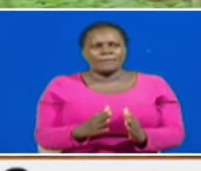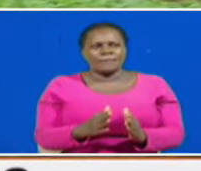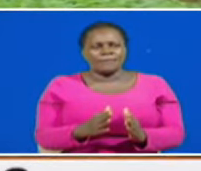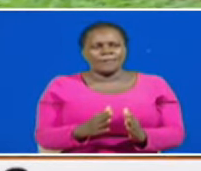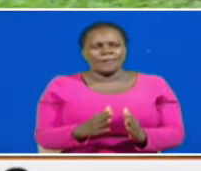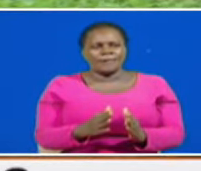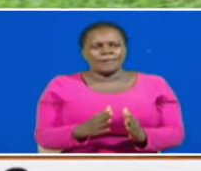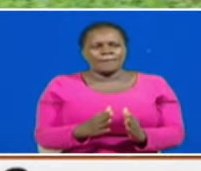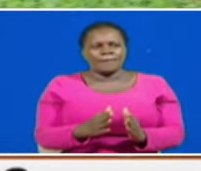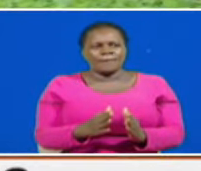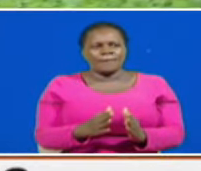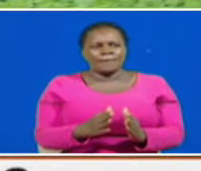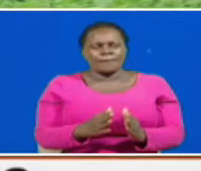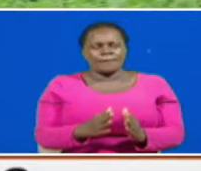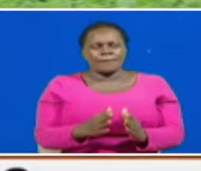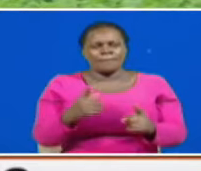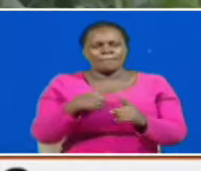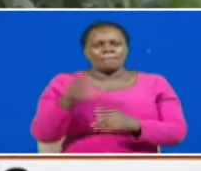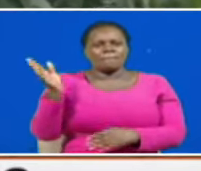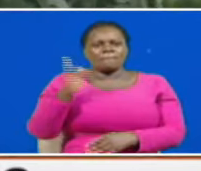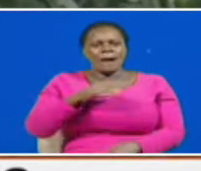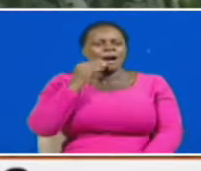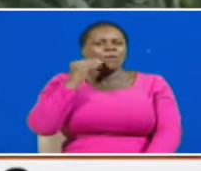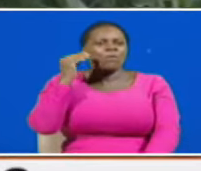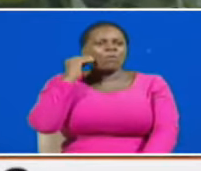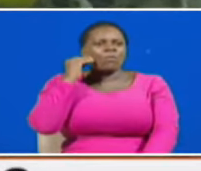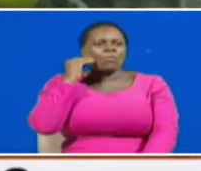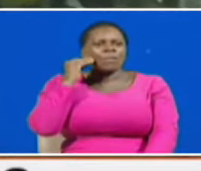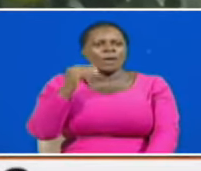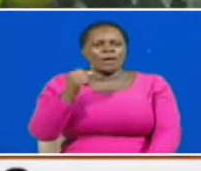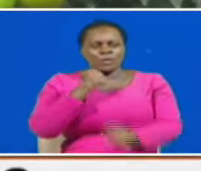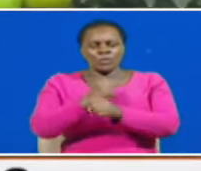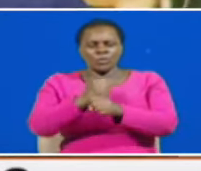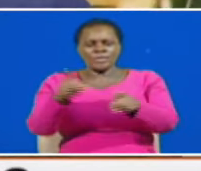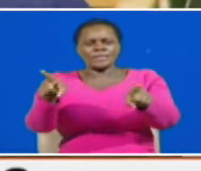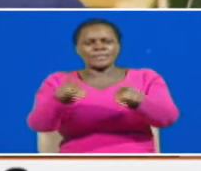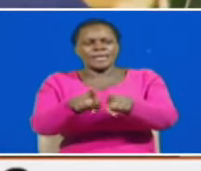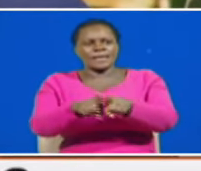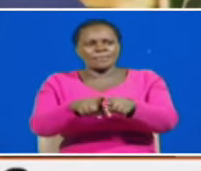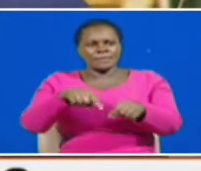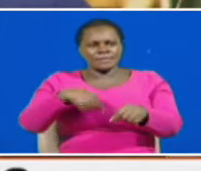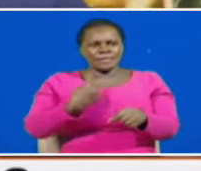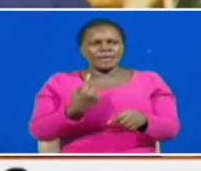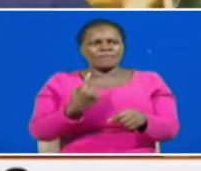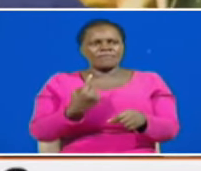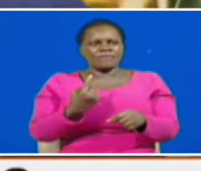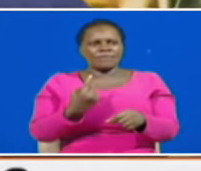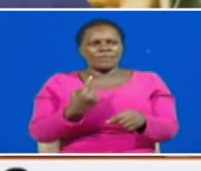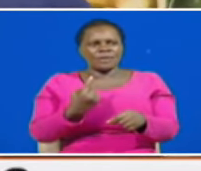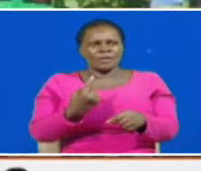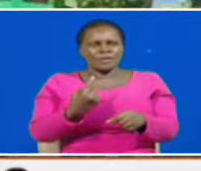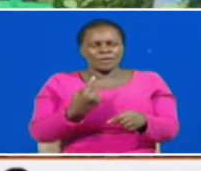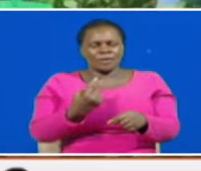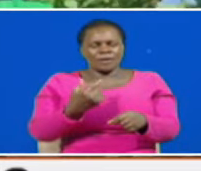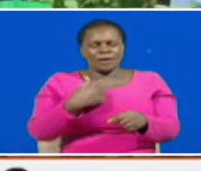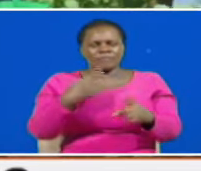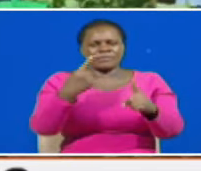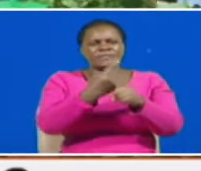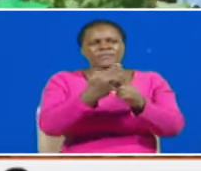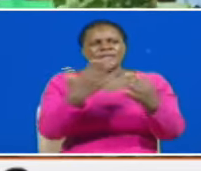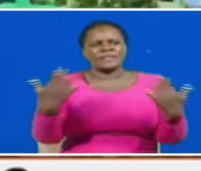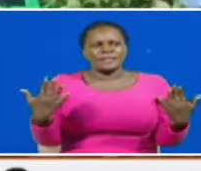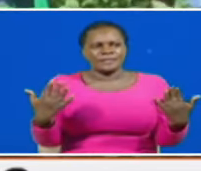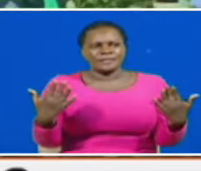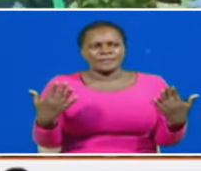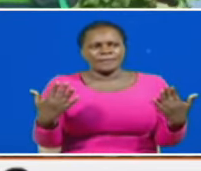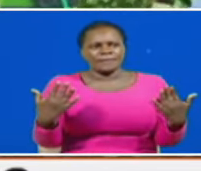conditions back in their farms, back in their homes. By doing that, we have invested a lot in terms of research and development to ensure that we bring to